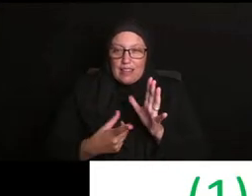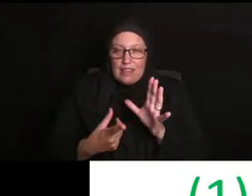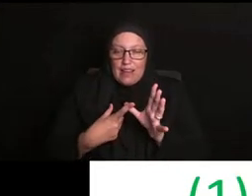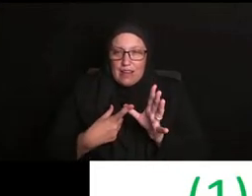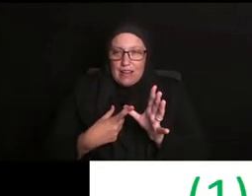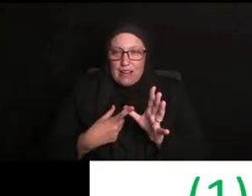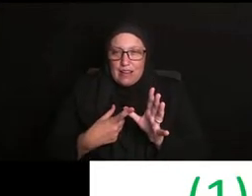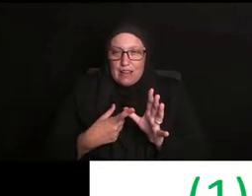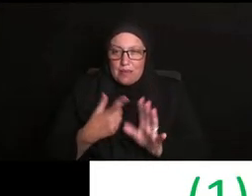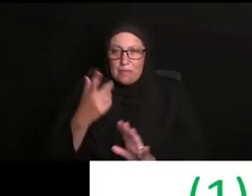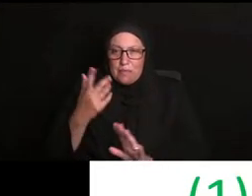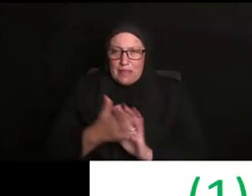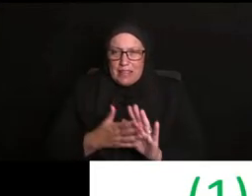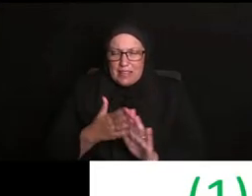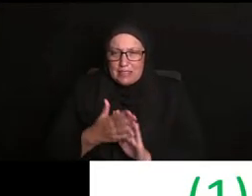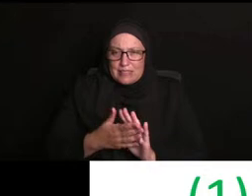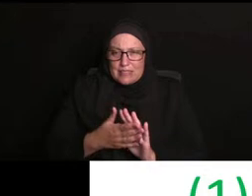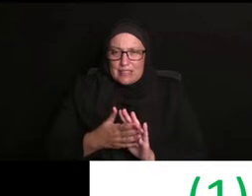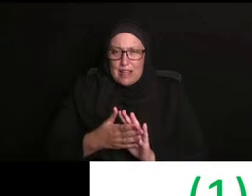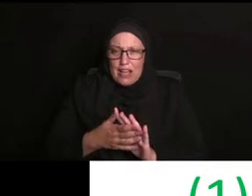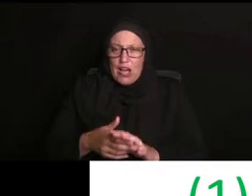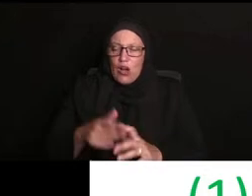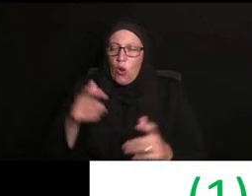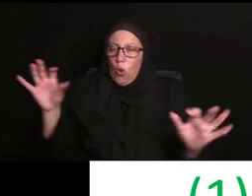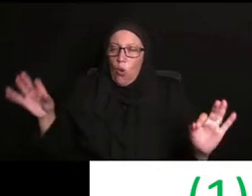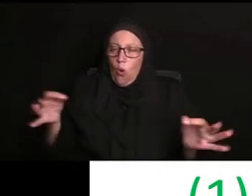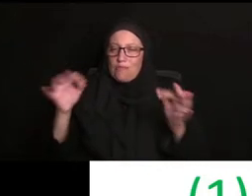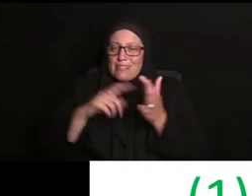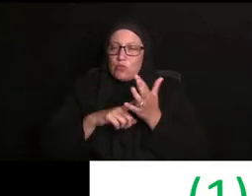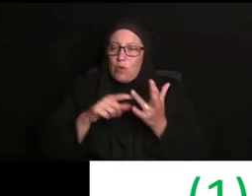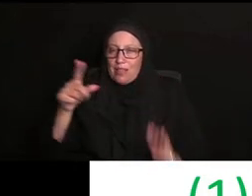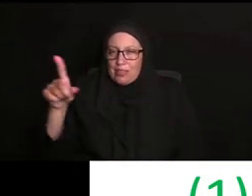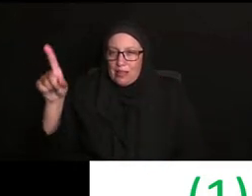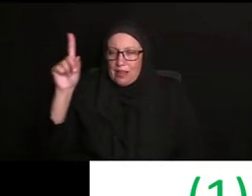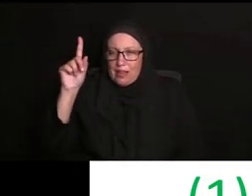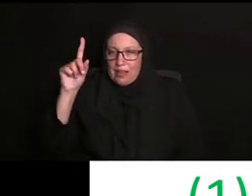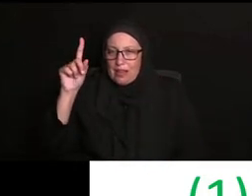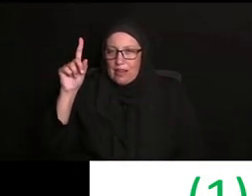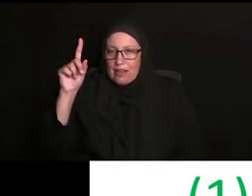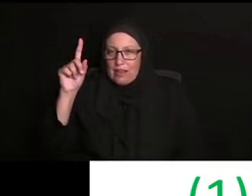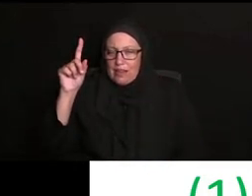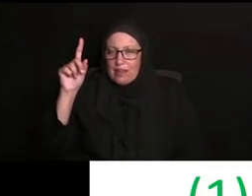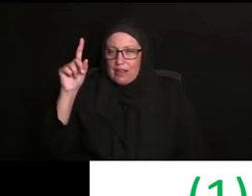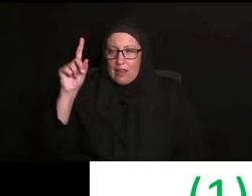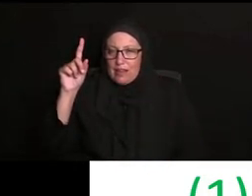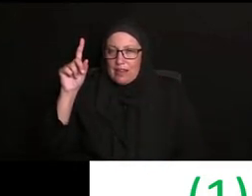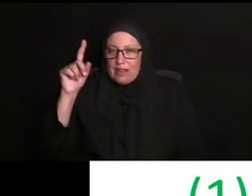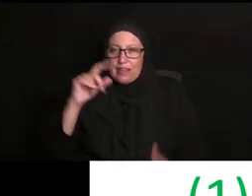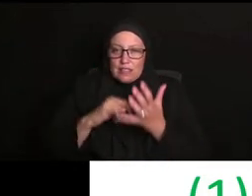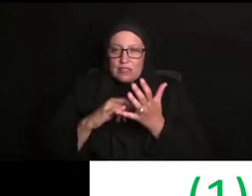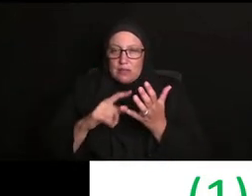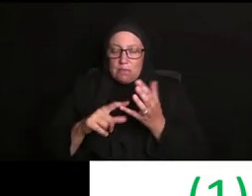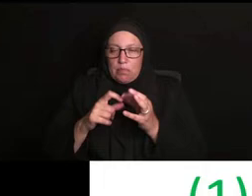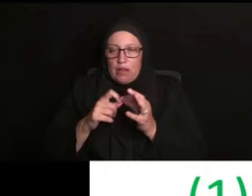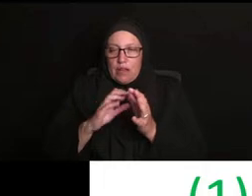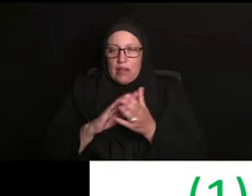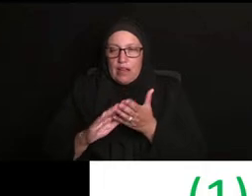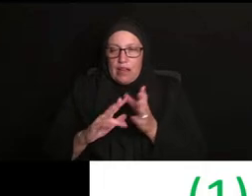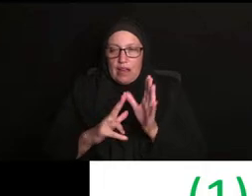Subhanaka means glory be to you, and Subhanallah means glory be to Allah. What is this Subhanallah?